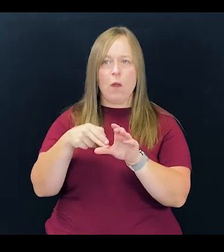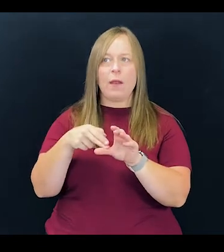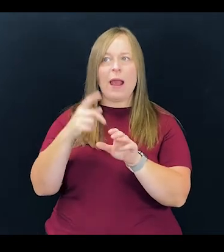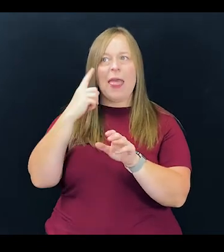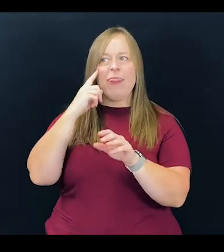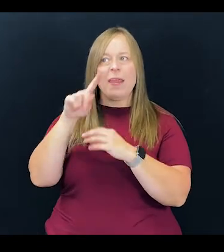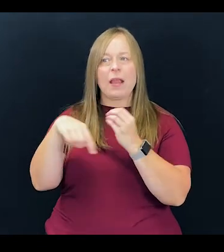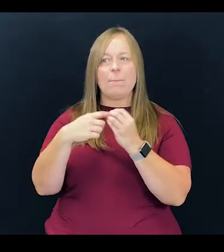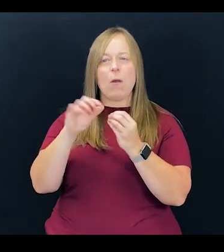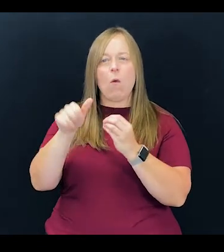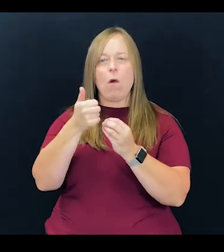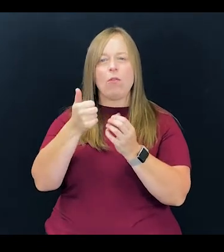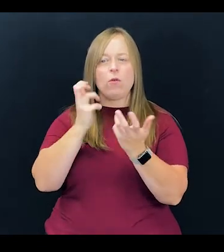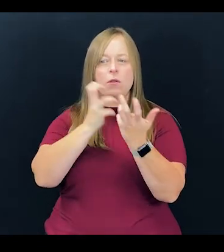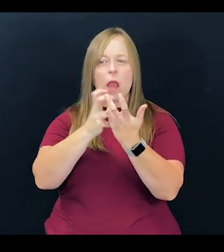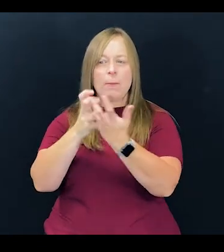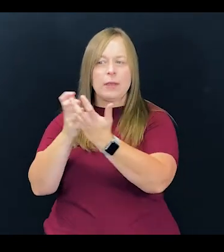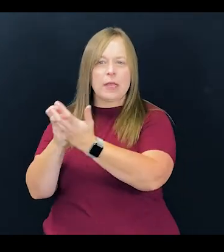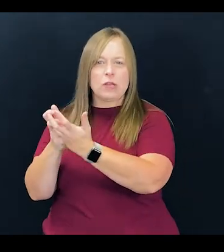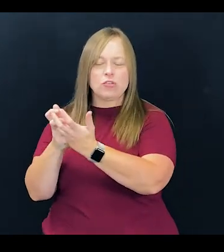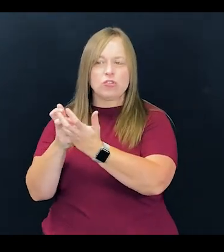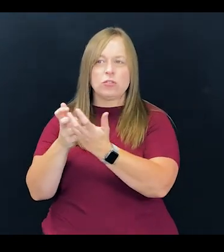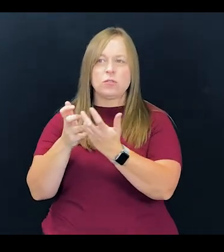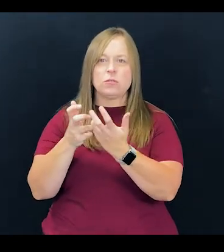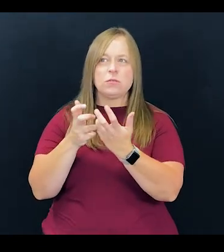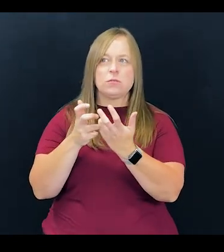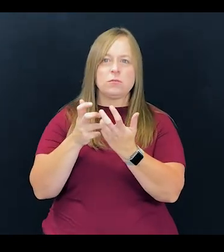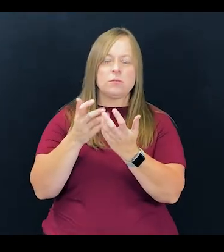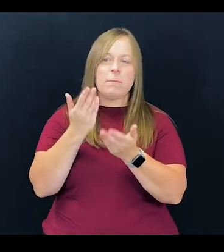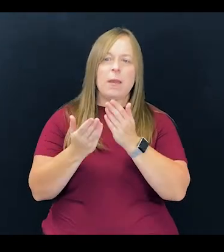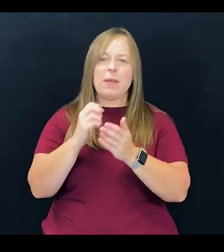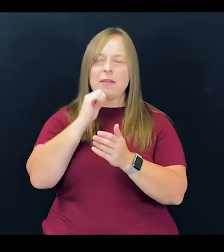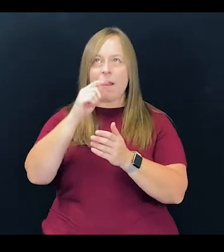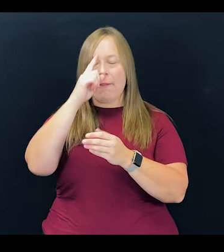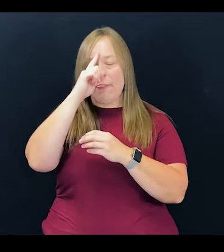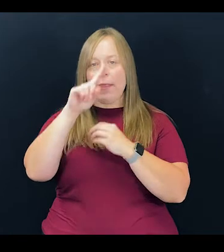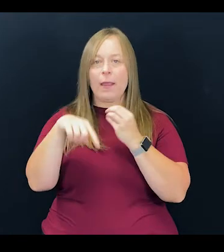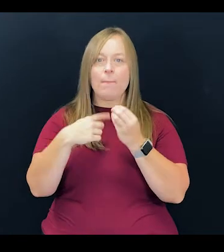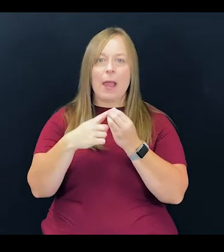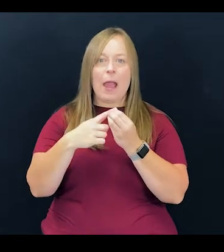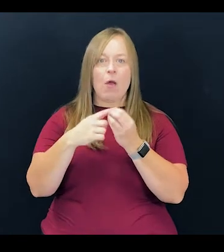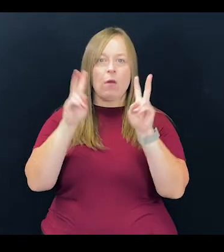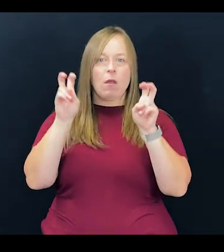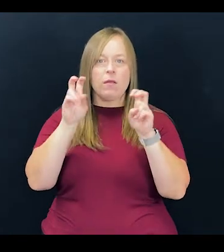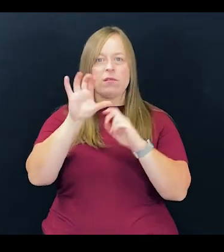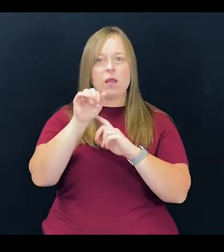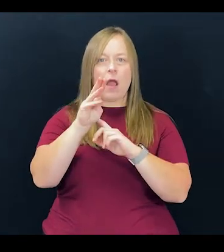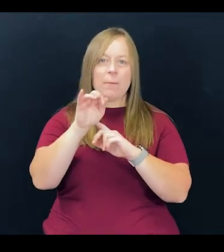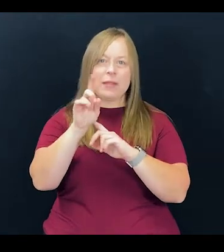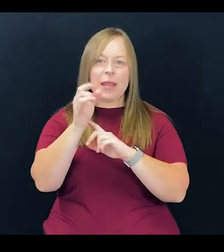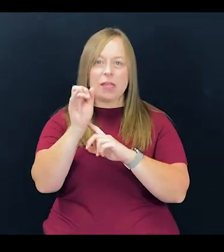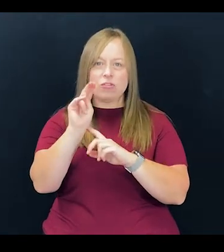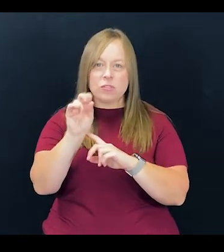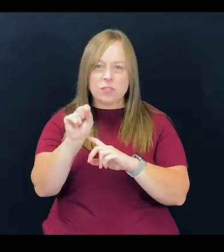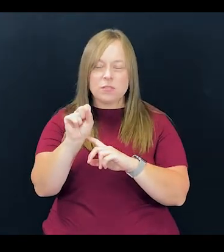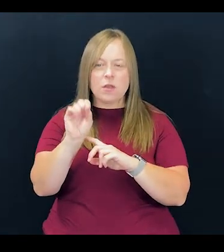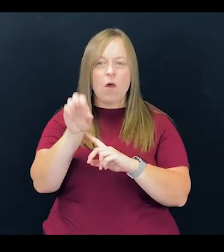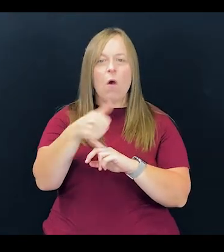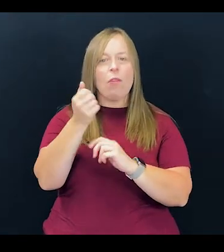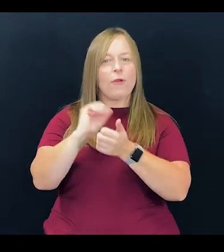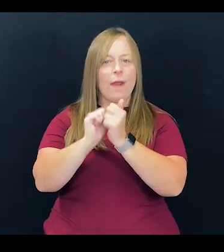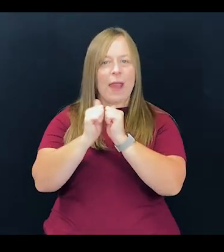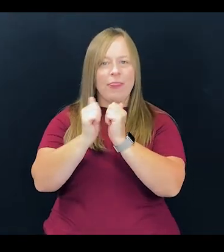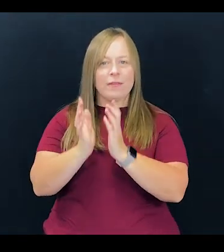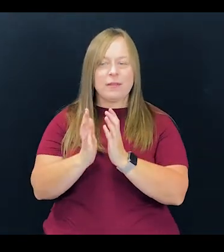assistant, I think about all of the other accommodations that are made and maybe aren't necessarily thought of as accommodations when we're